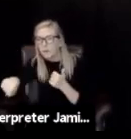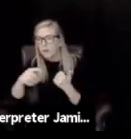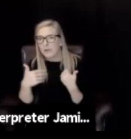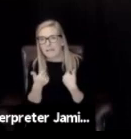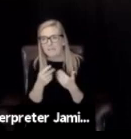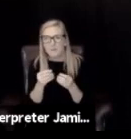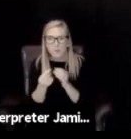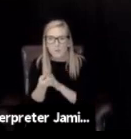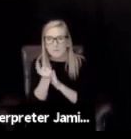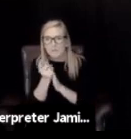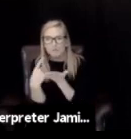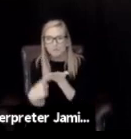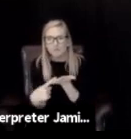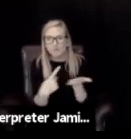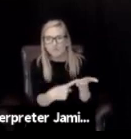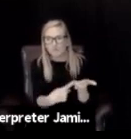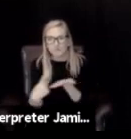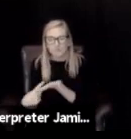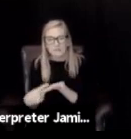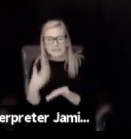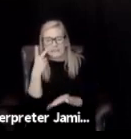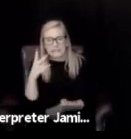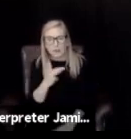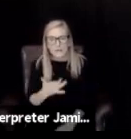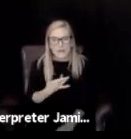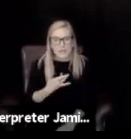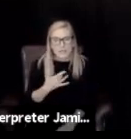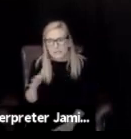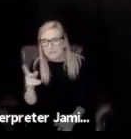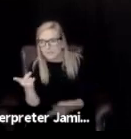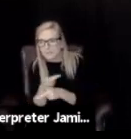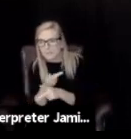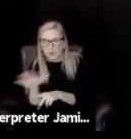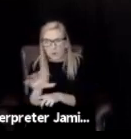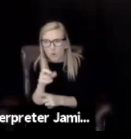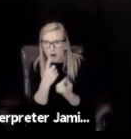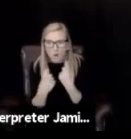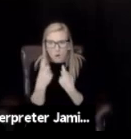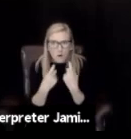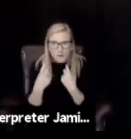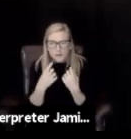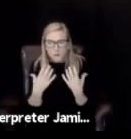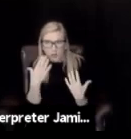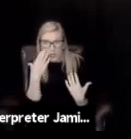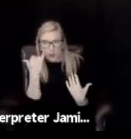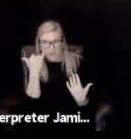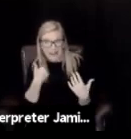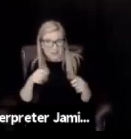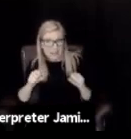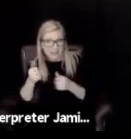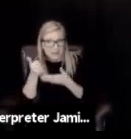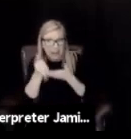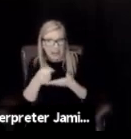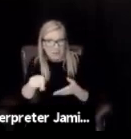with you, see what you're thinking, you're feeling, find out what questions you have. Certainly want to gauge if I've been able to help you